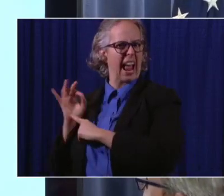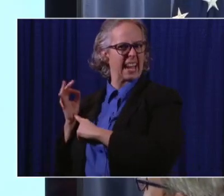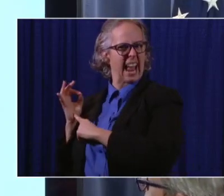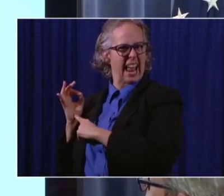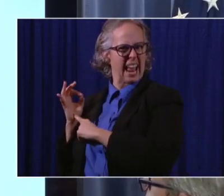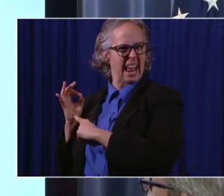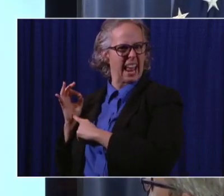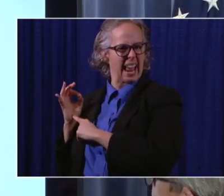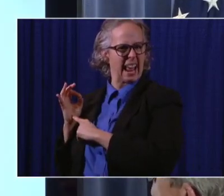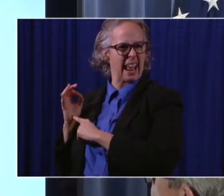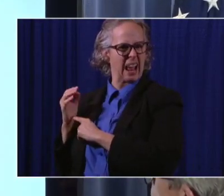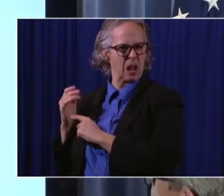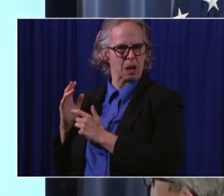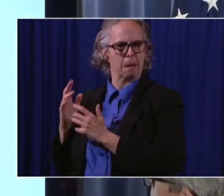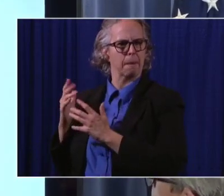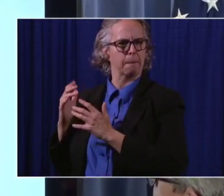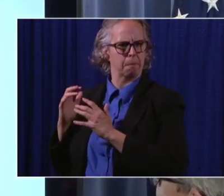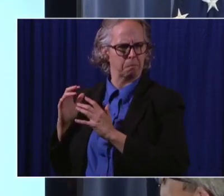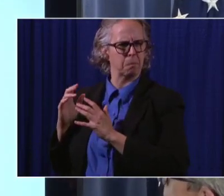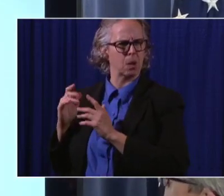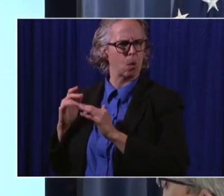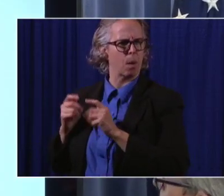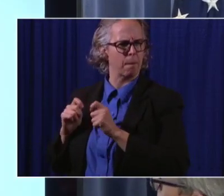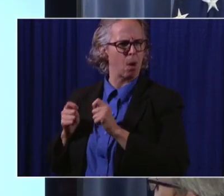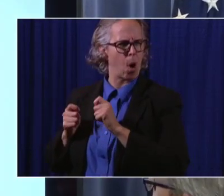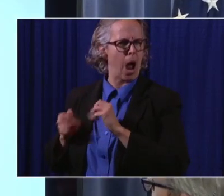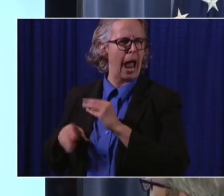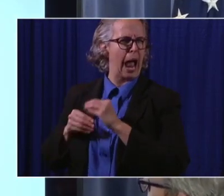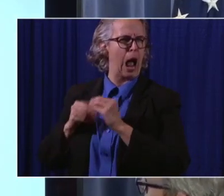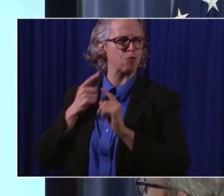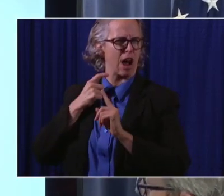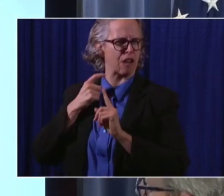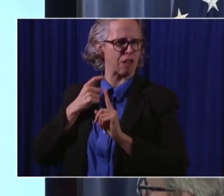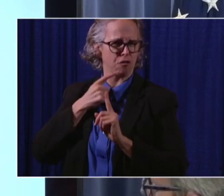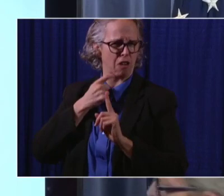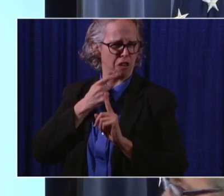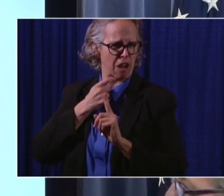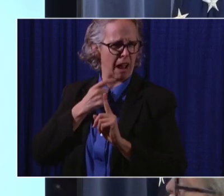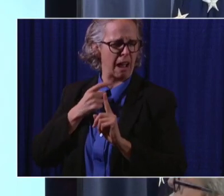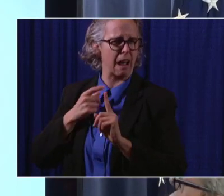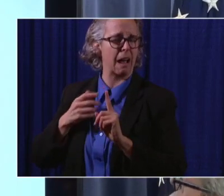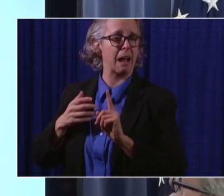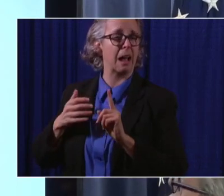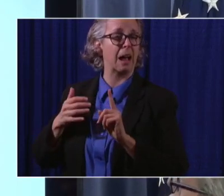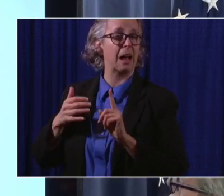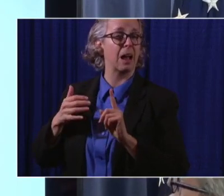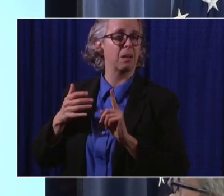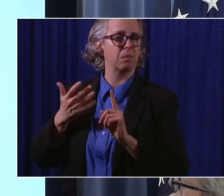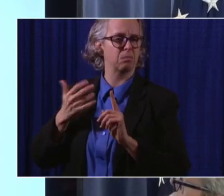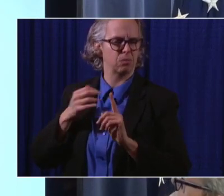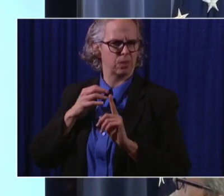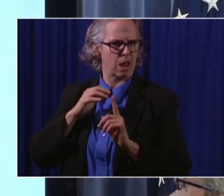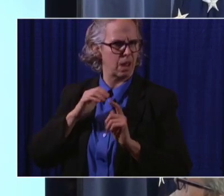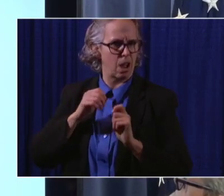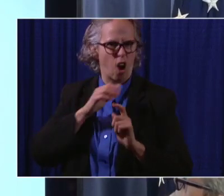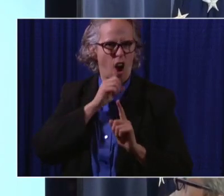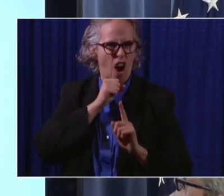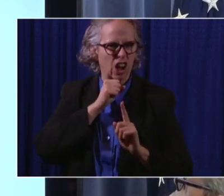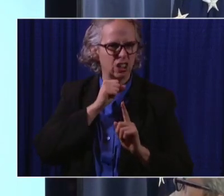little change there, a few more red, and a few more orange. Then the next one,